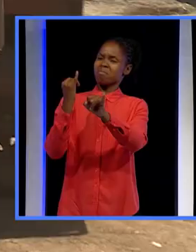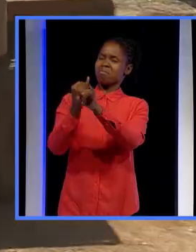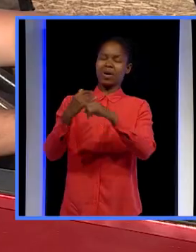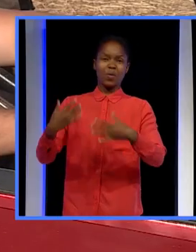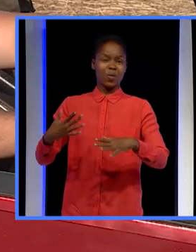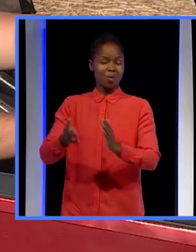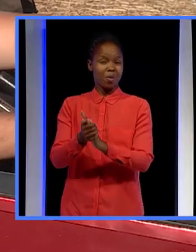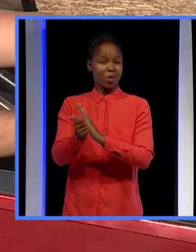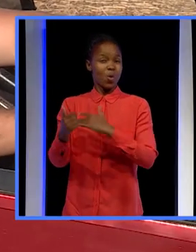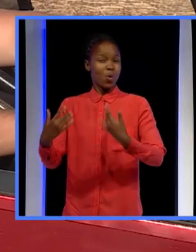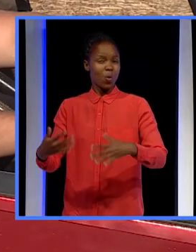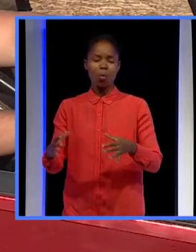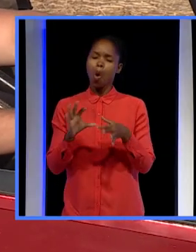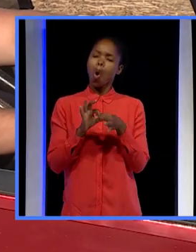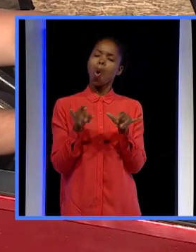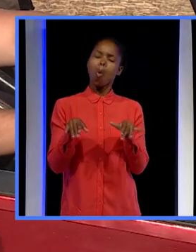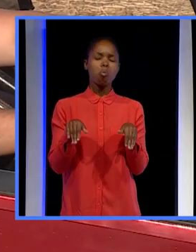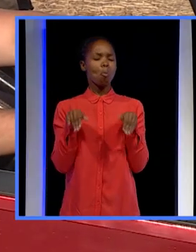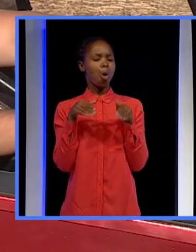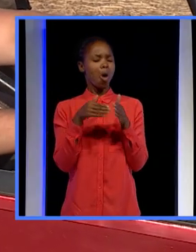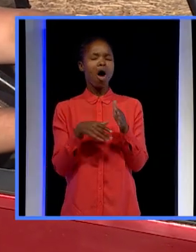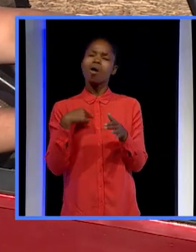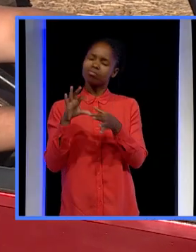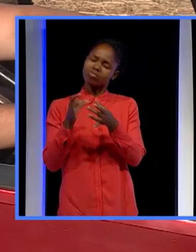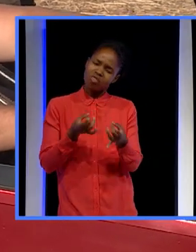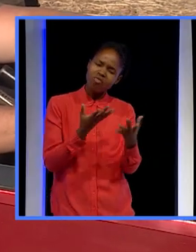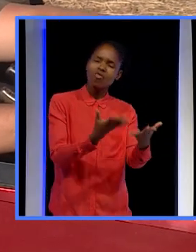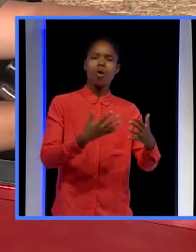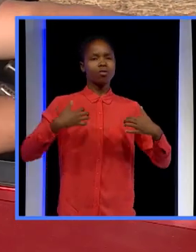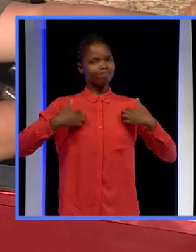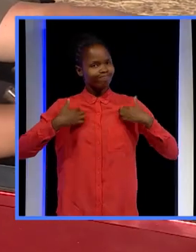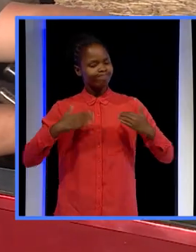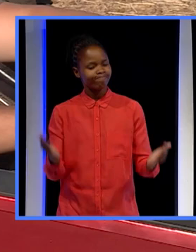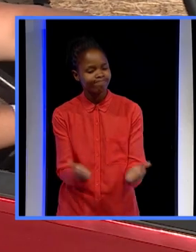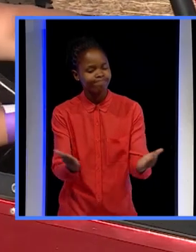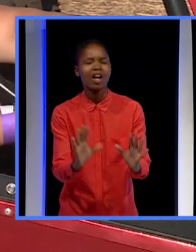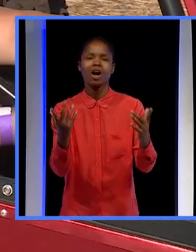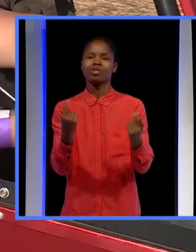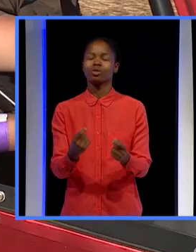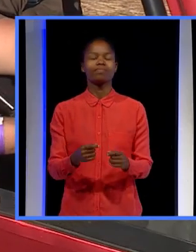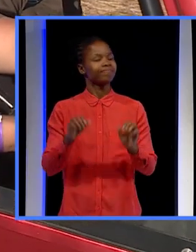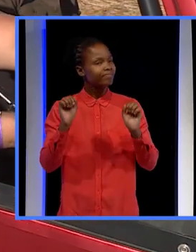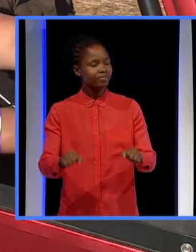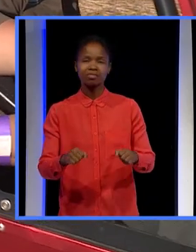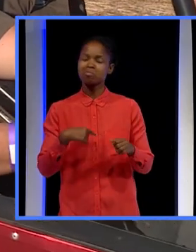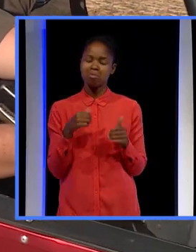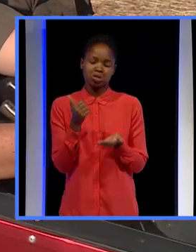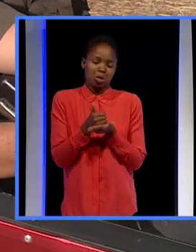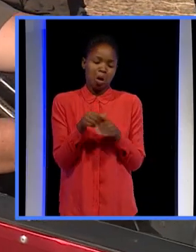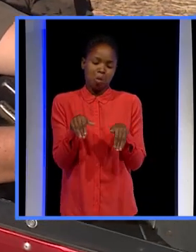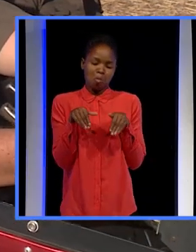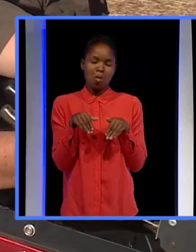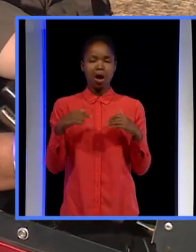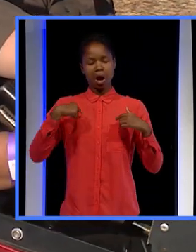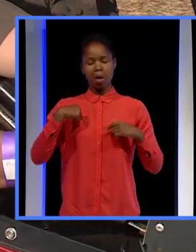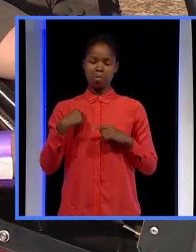home who are just sitting there and doing nothing, can you give them a message about what they can do with their lives? Get out there. It doesn't mean that you're disabled,